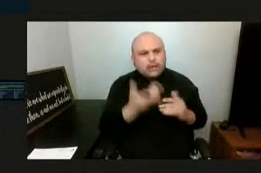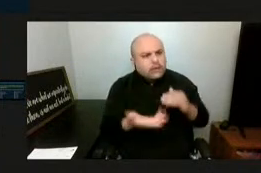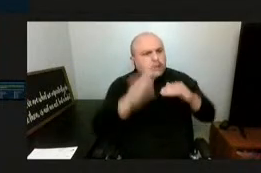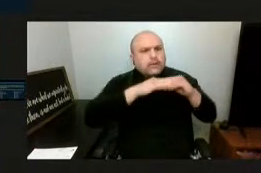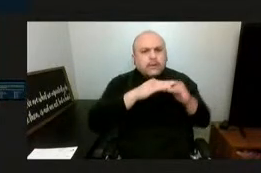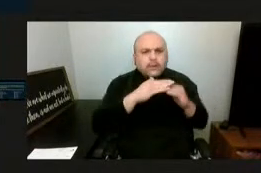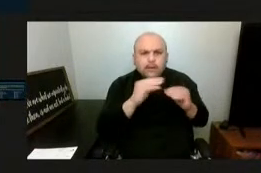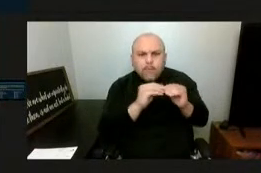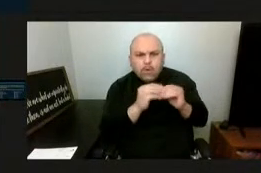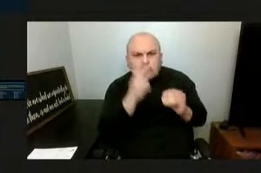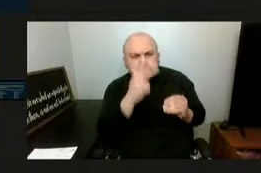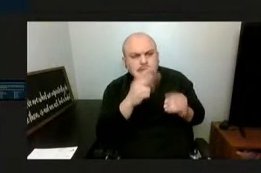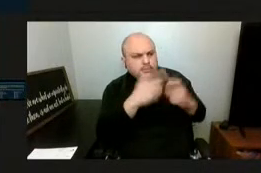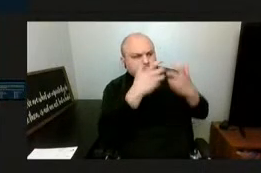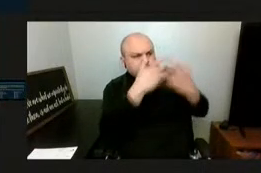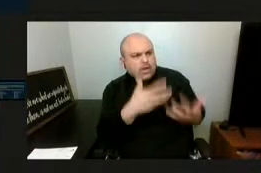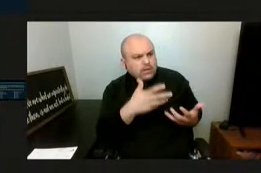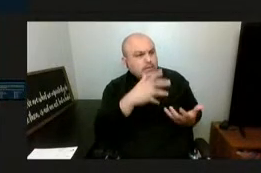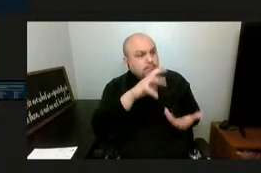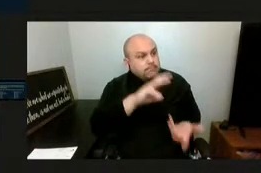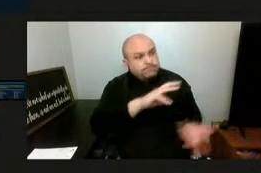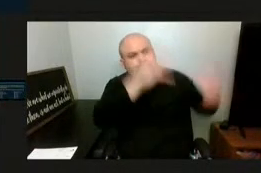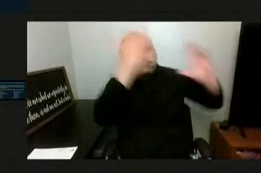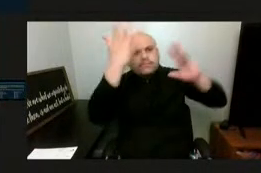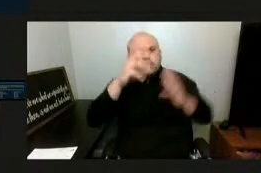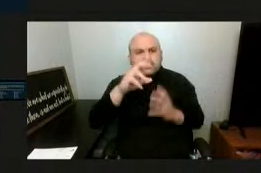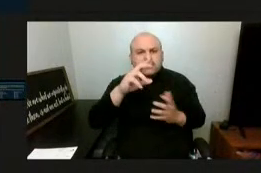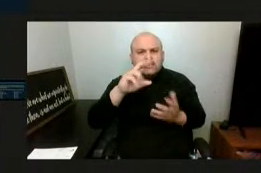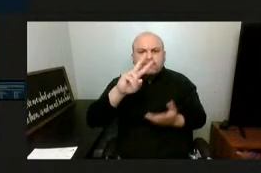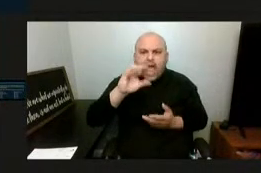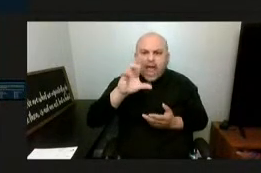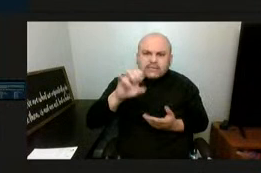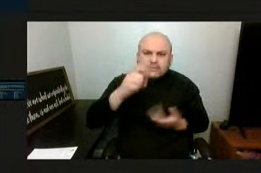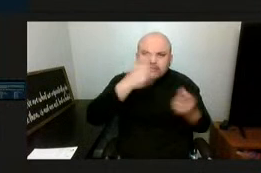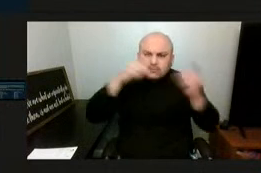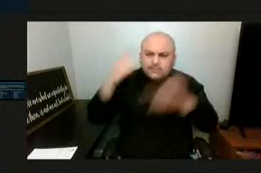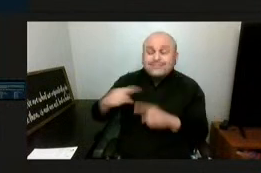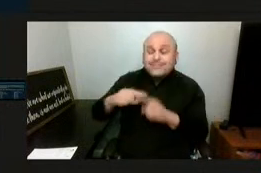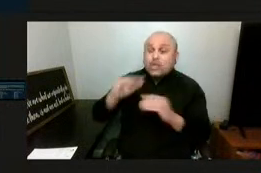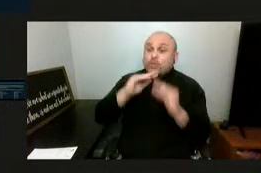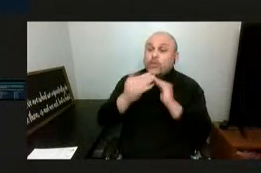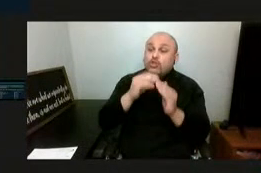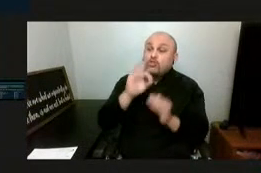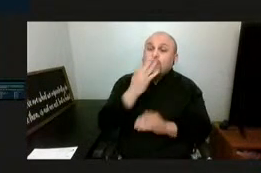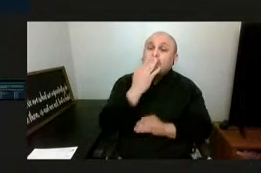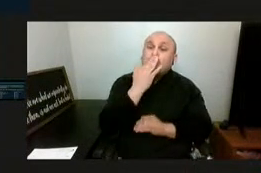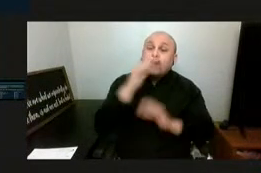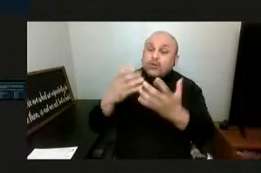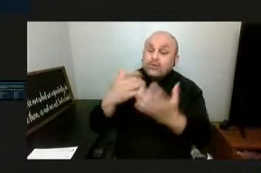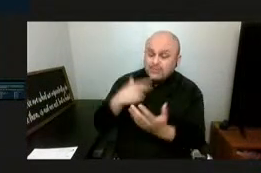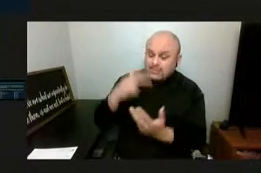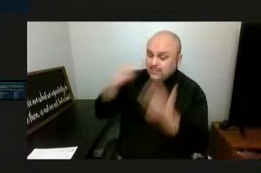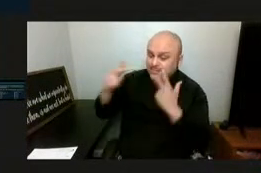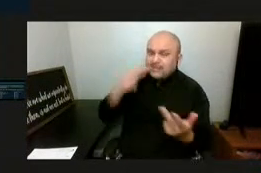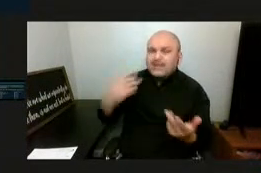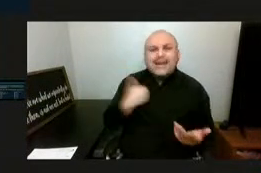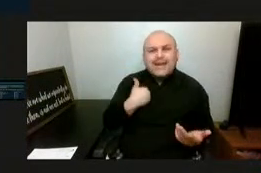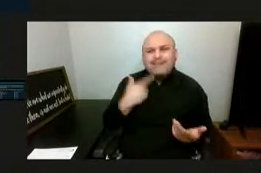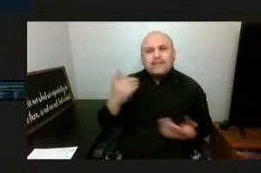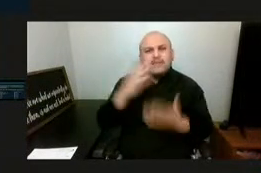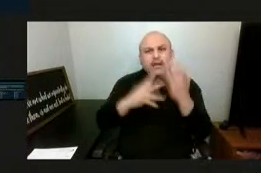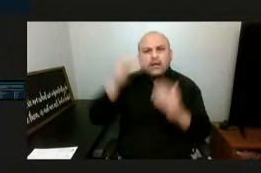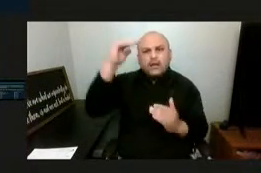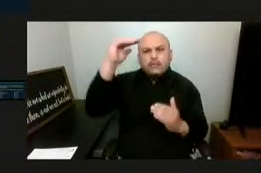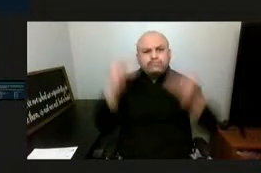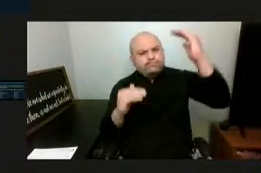partner violence. And for communities of color, communities of color have been disproportionately impacted. And